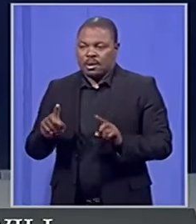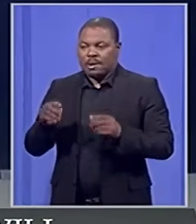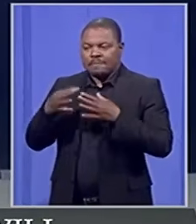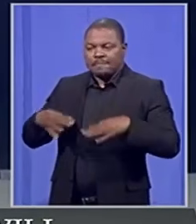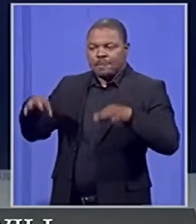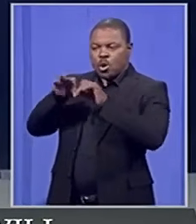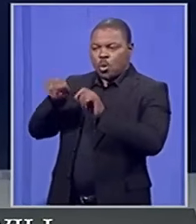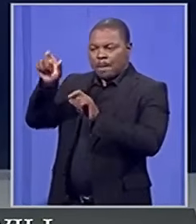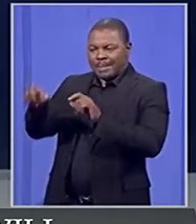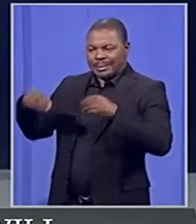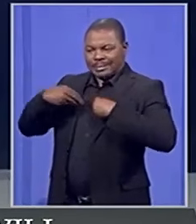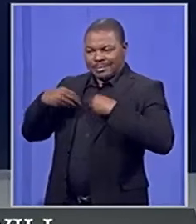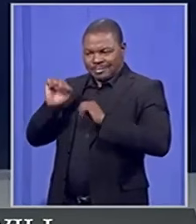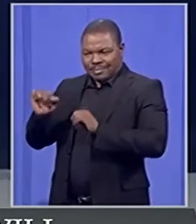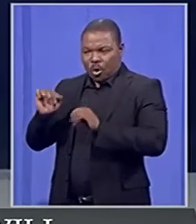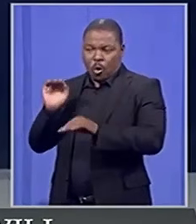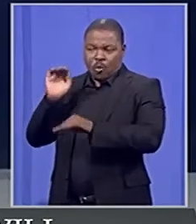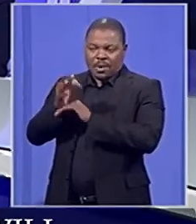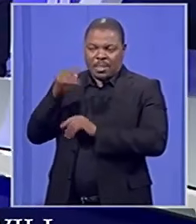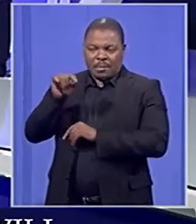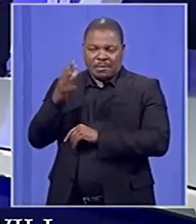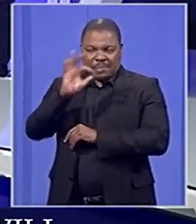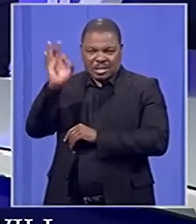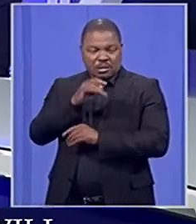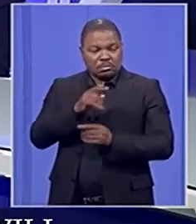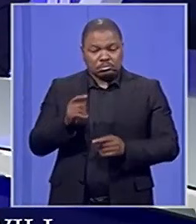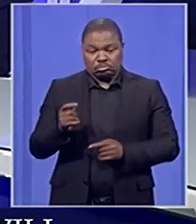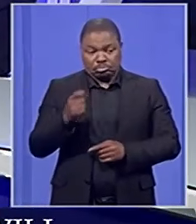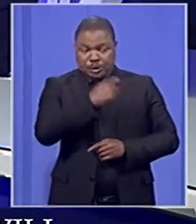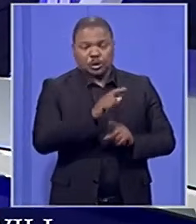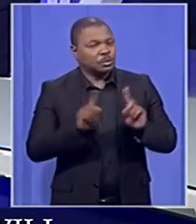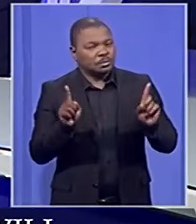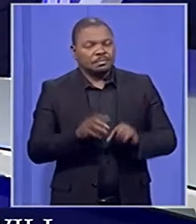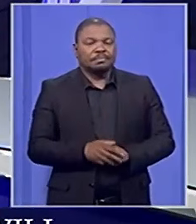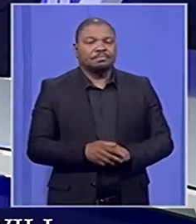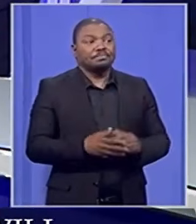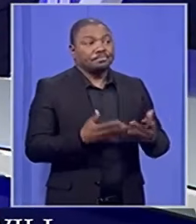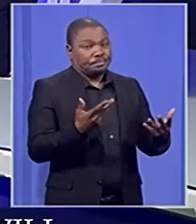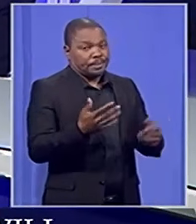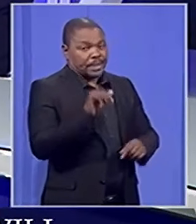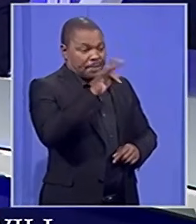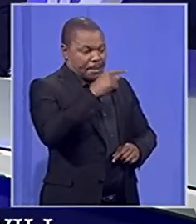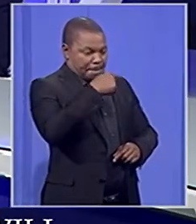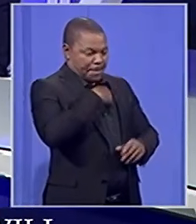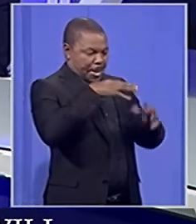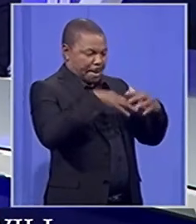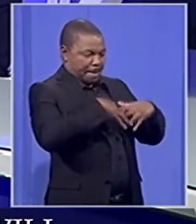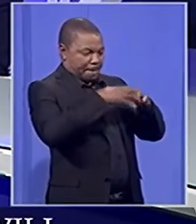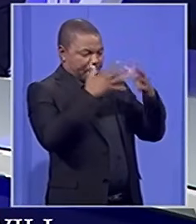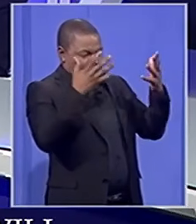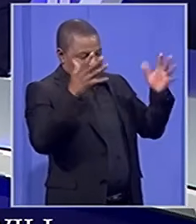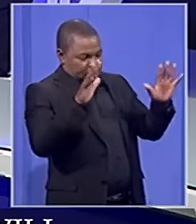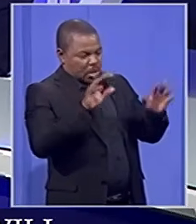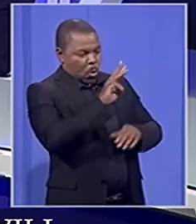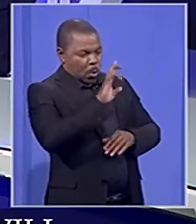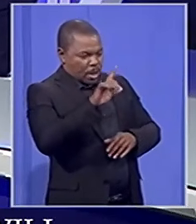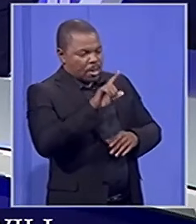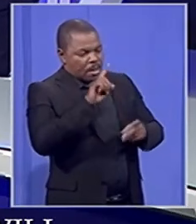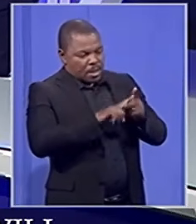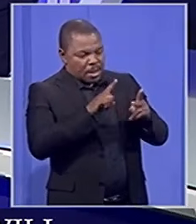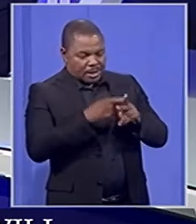diphahlo tse leng hore mofu di sile. Jwale will ye haiba ke yentse mohlomong ke se ke fitile lefatsheng ke mangana le tokelo ya ho